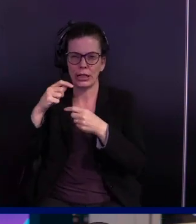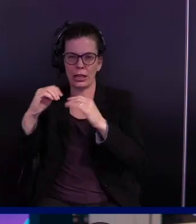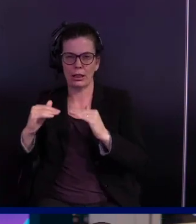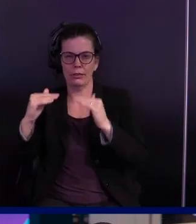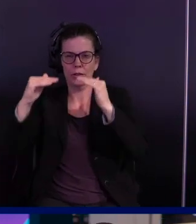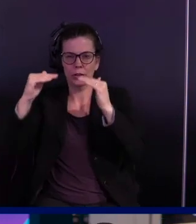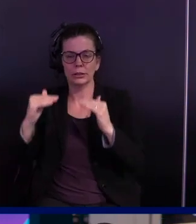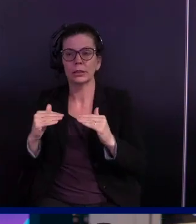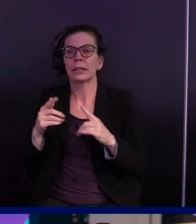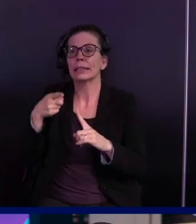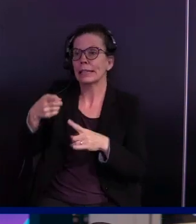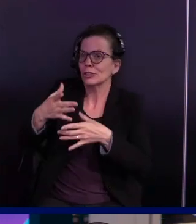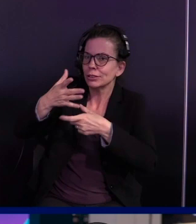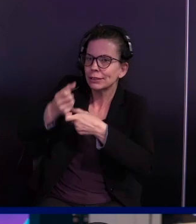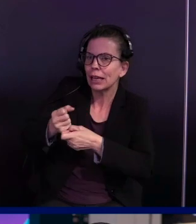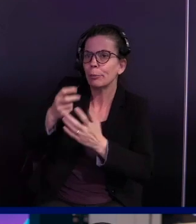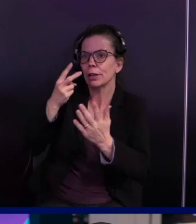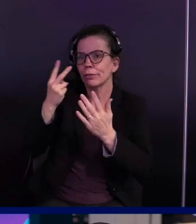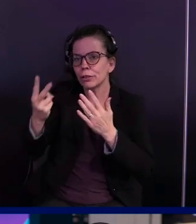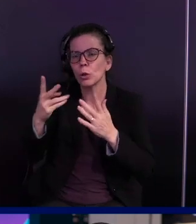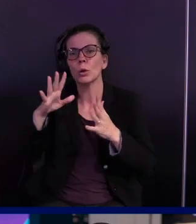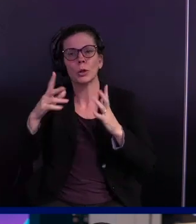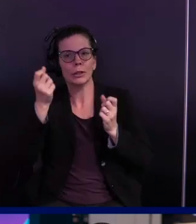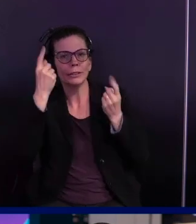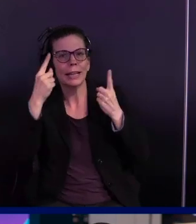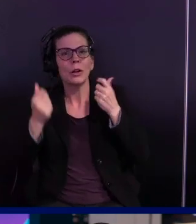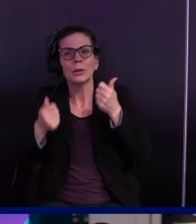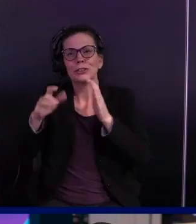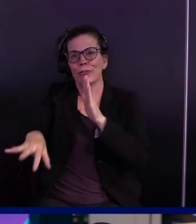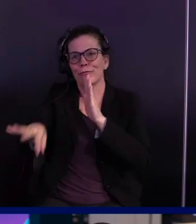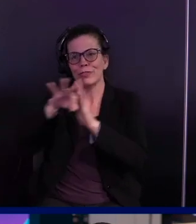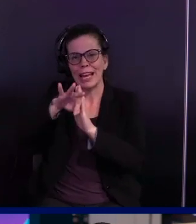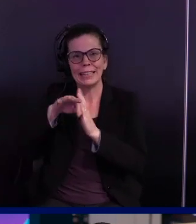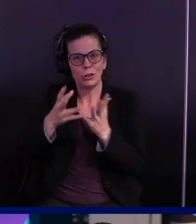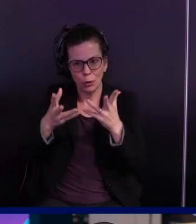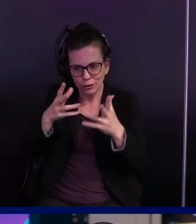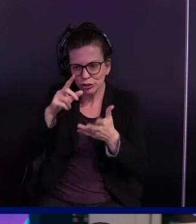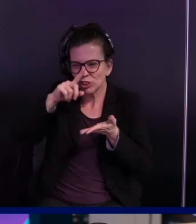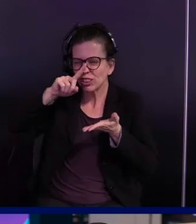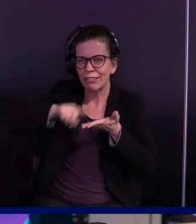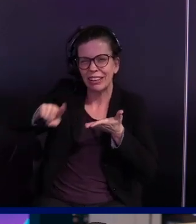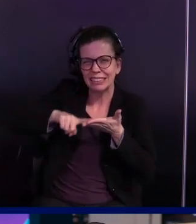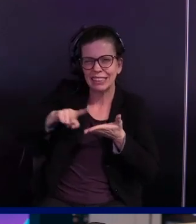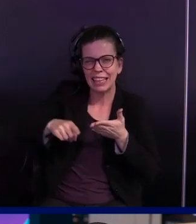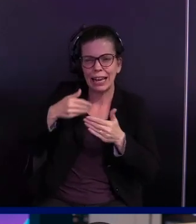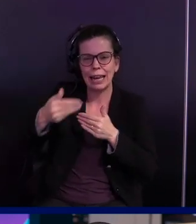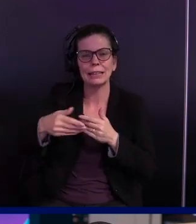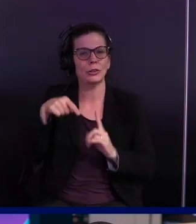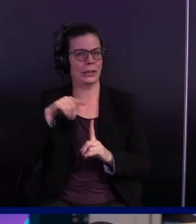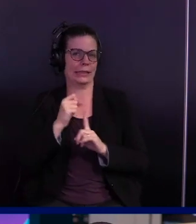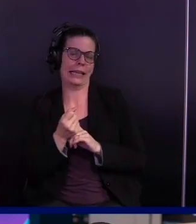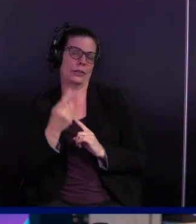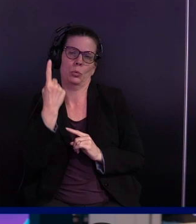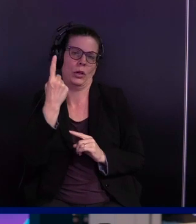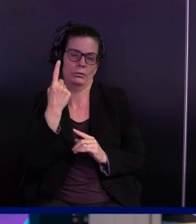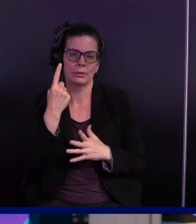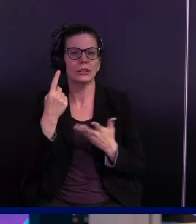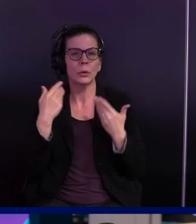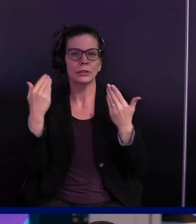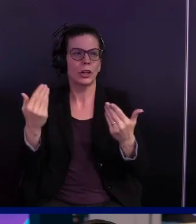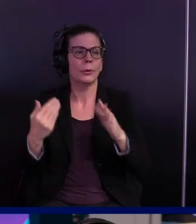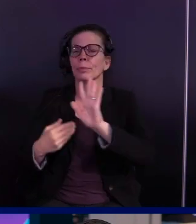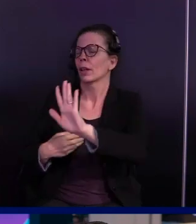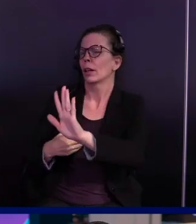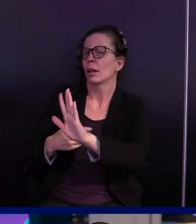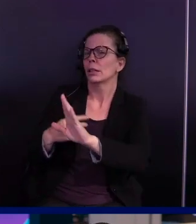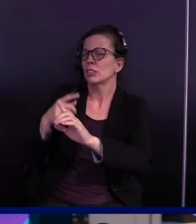like a summary view where you can understand which finding group you wanna investigate next. In this case, there's only one, so let's jump right into it. Really